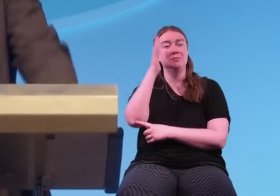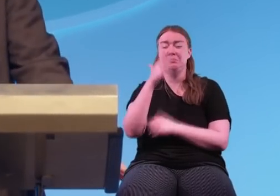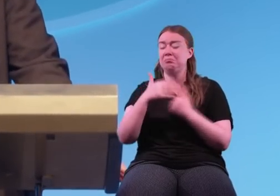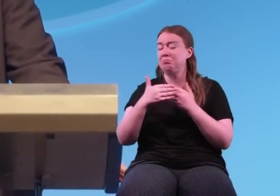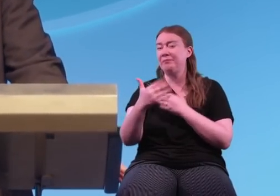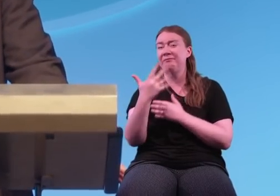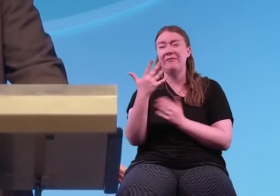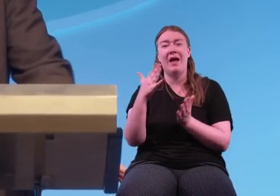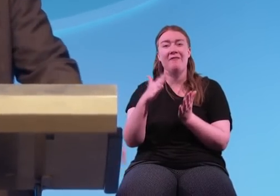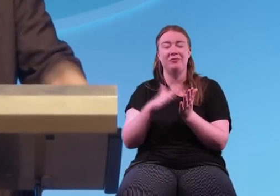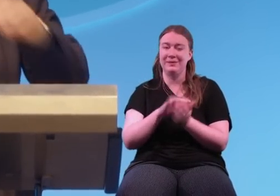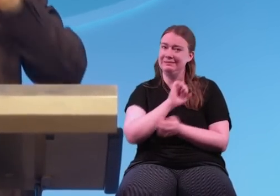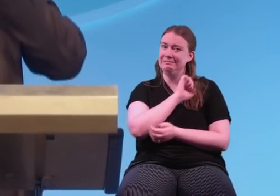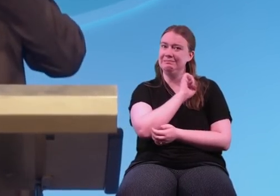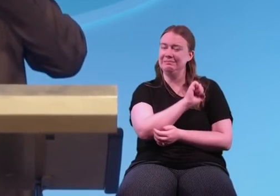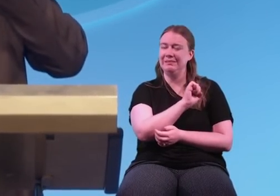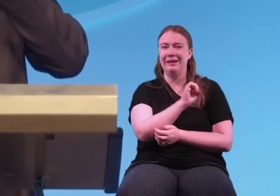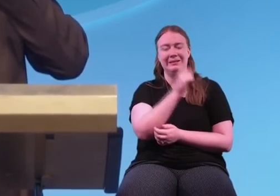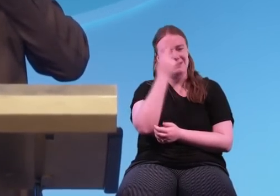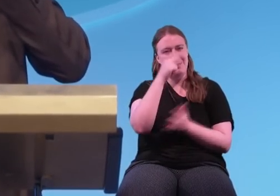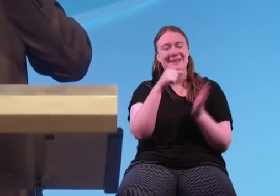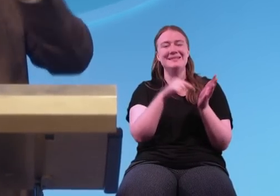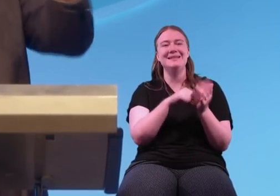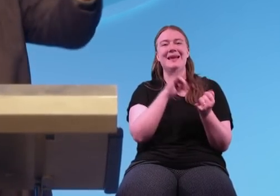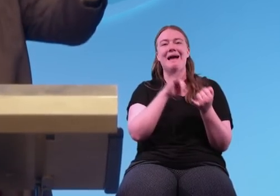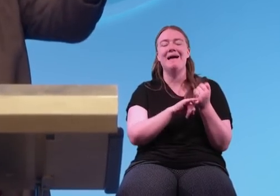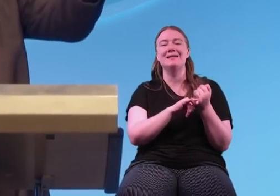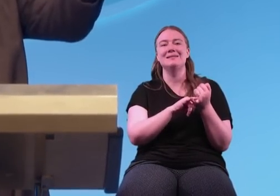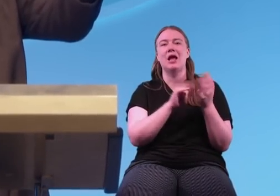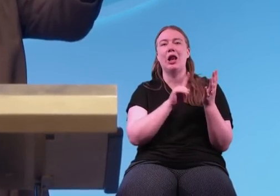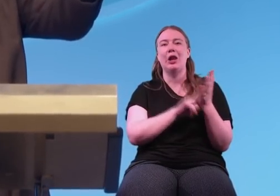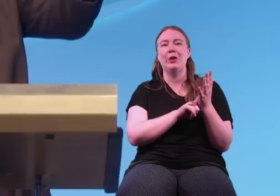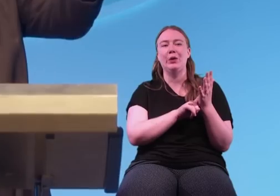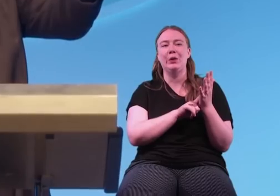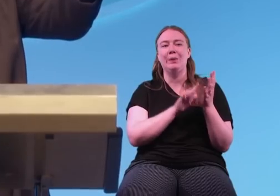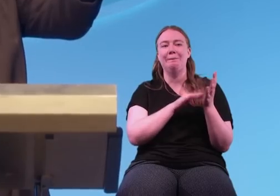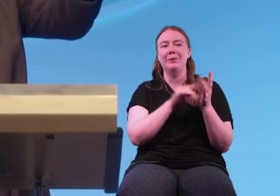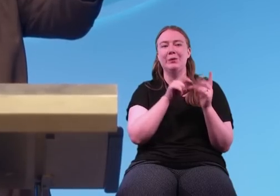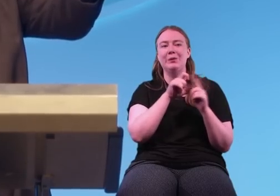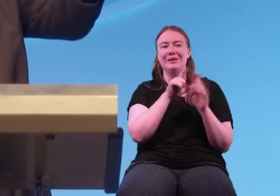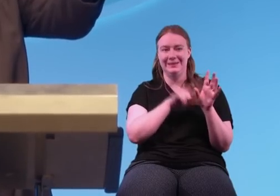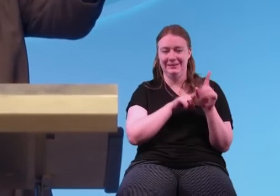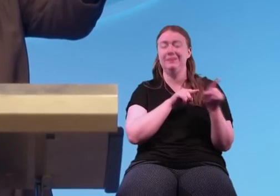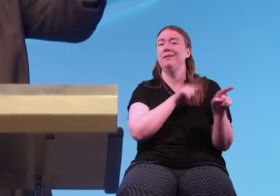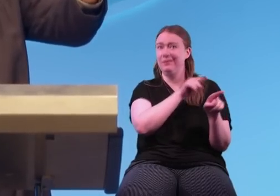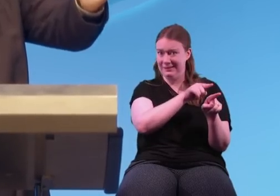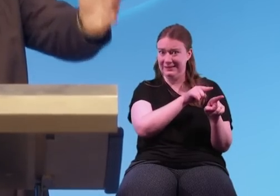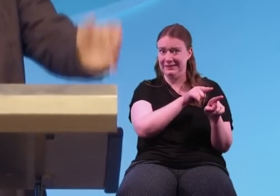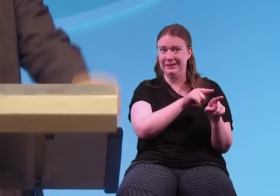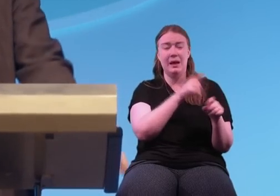T.S., for that was his initials, T.S. Mooney, he was already in the third stages of anesthesia.